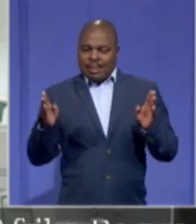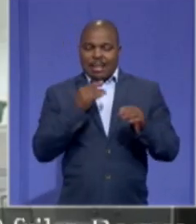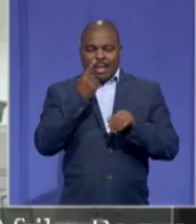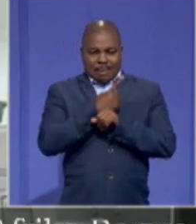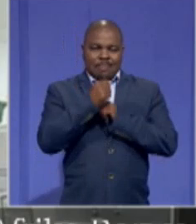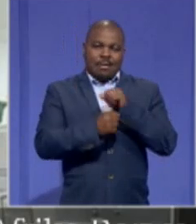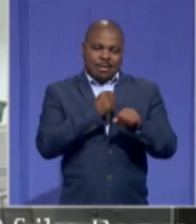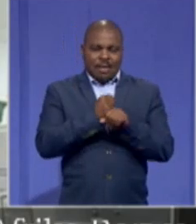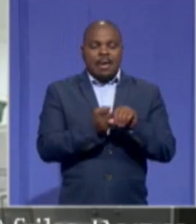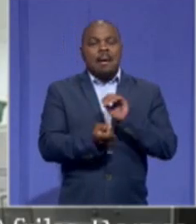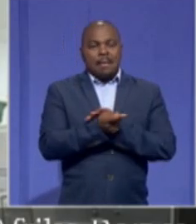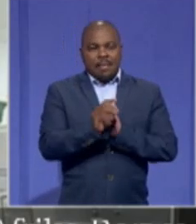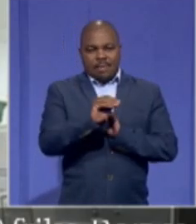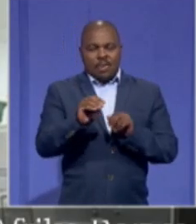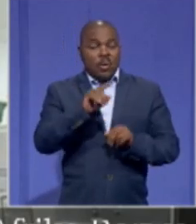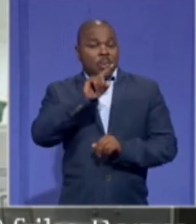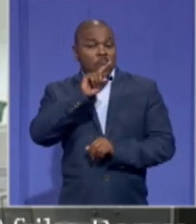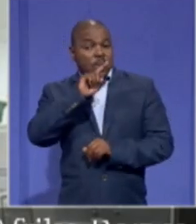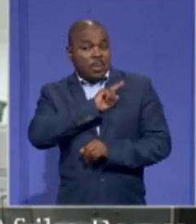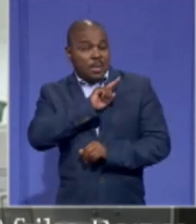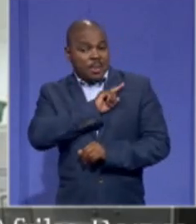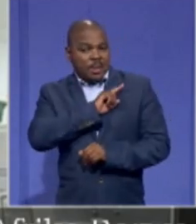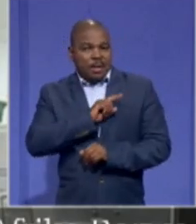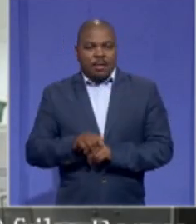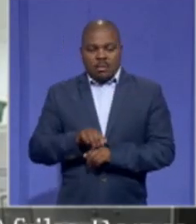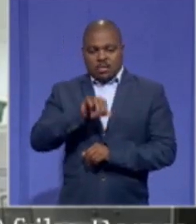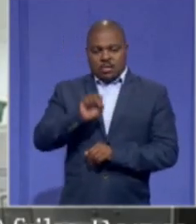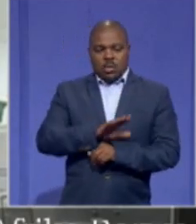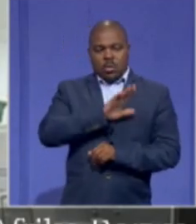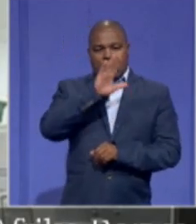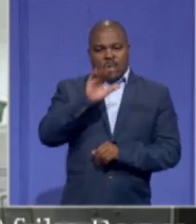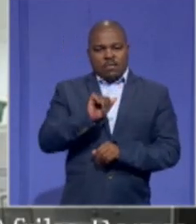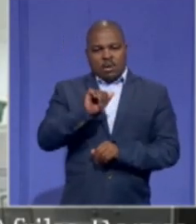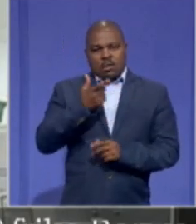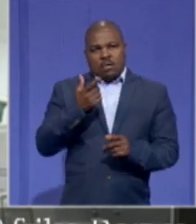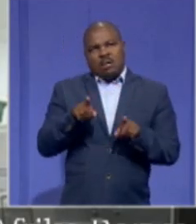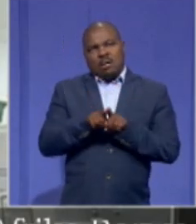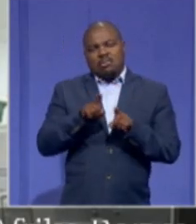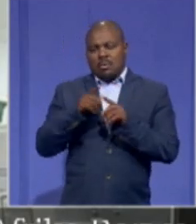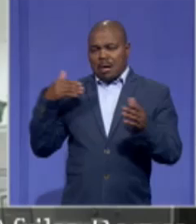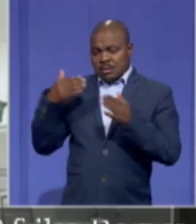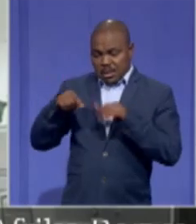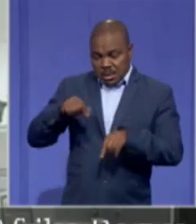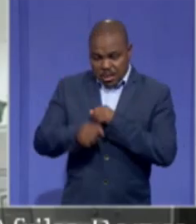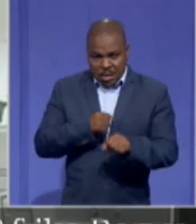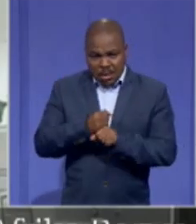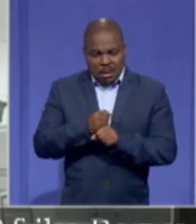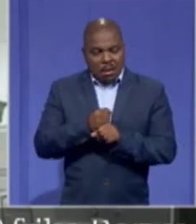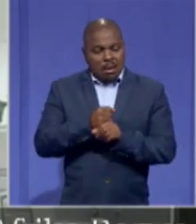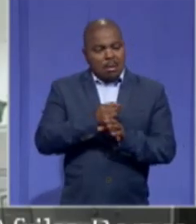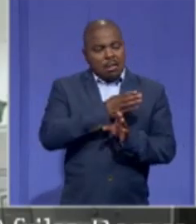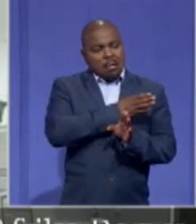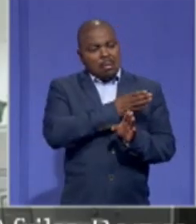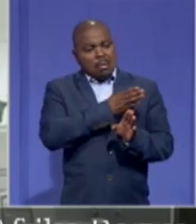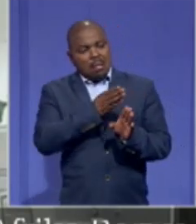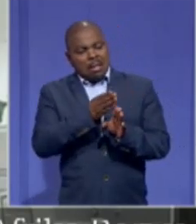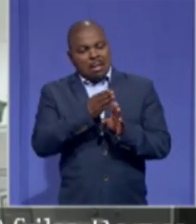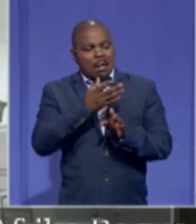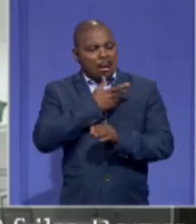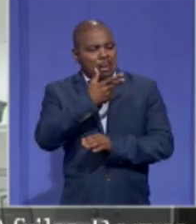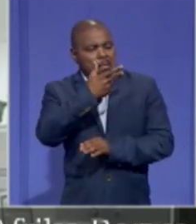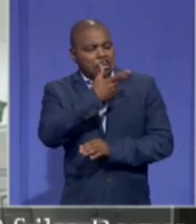year. And the reason for this is that South Africa, until this year, 2024, has not included rubella vaccine